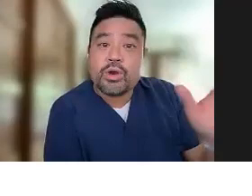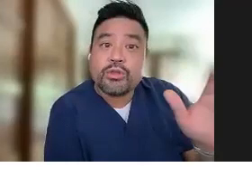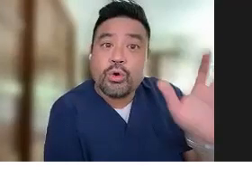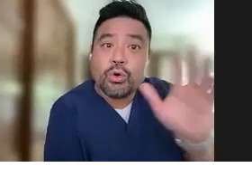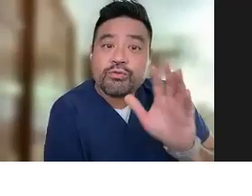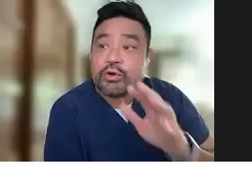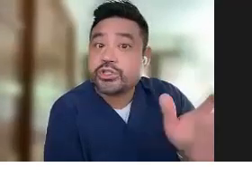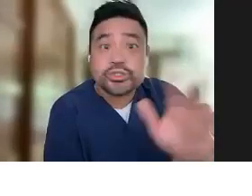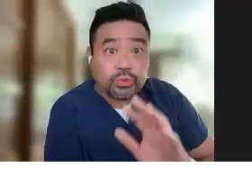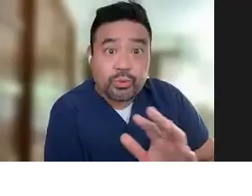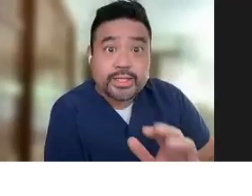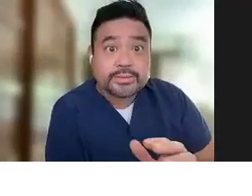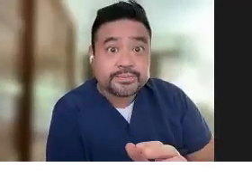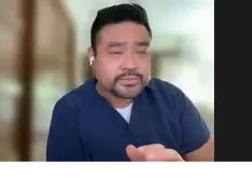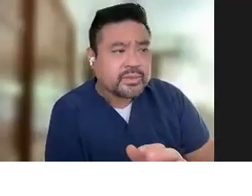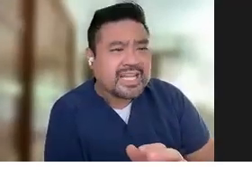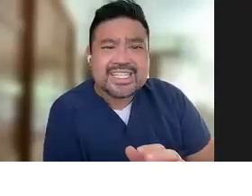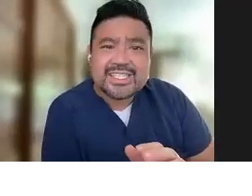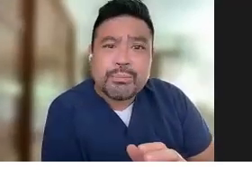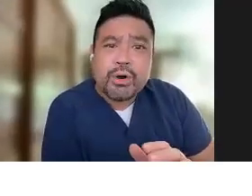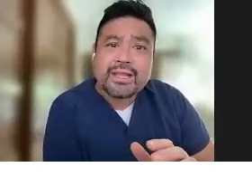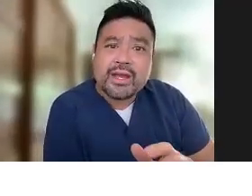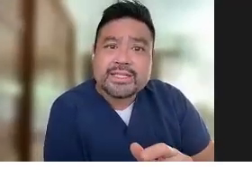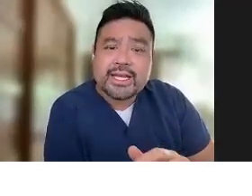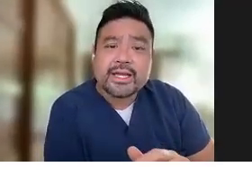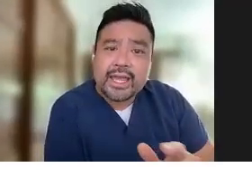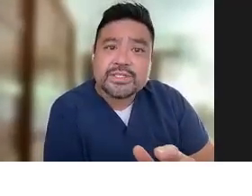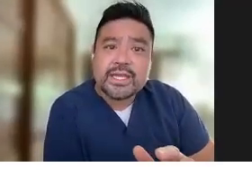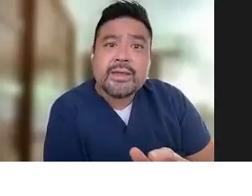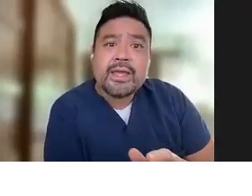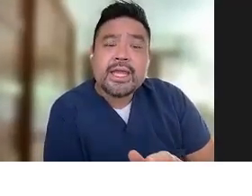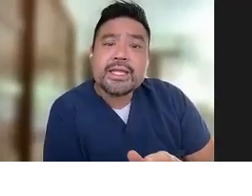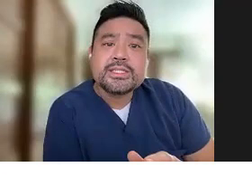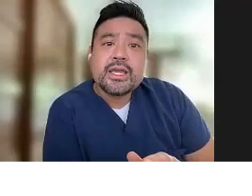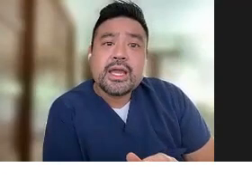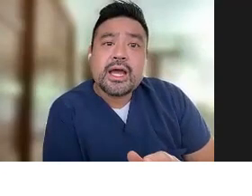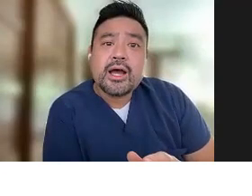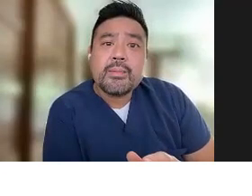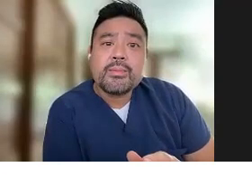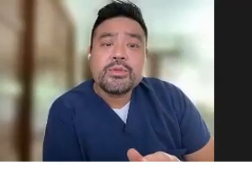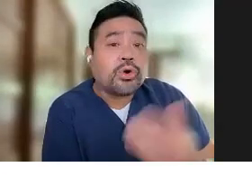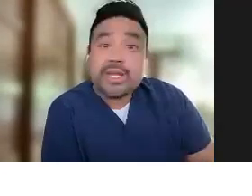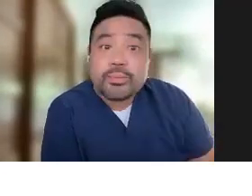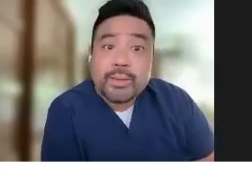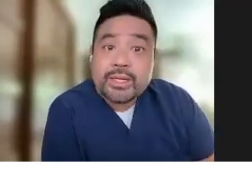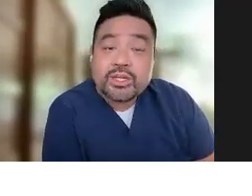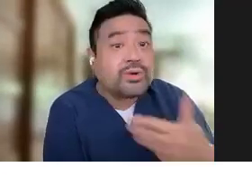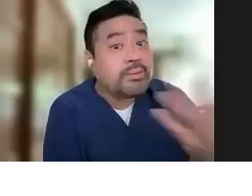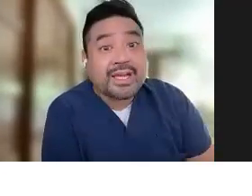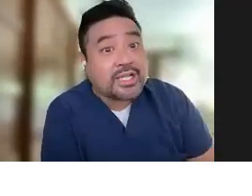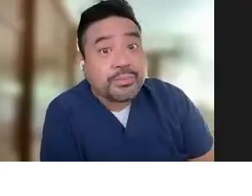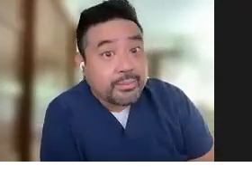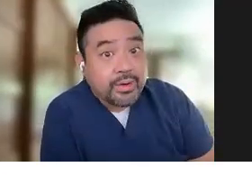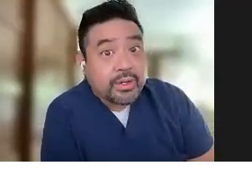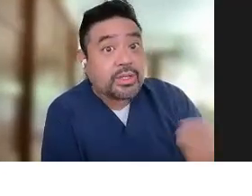It's where the old furniture store was. It's in the same parking lot as that KFC. Is you don't need an appointment. You don't need